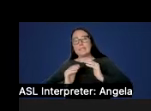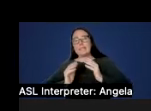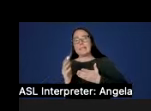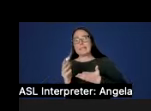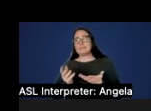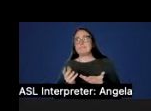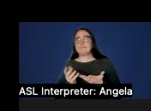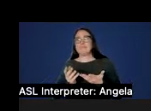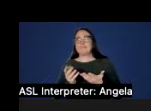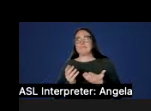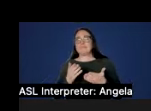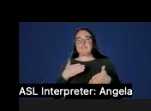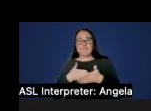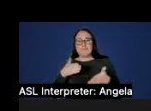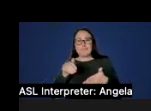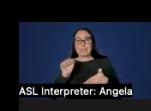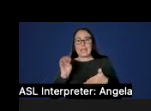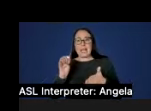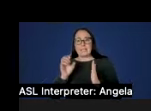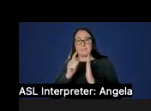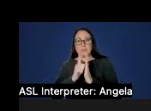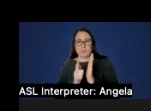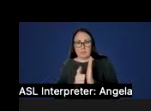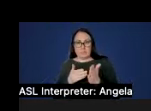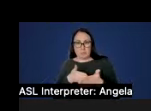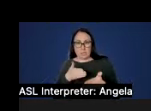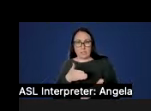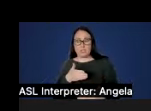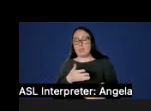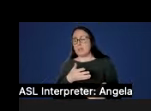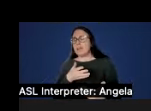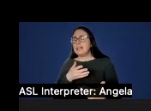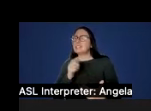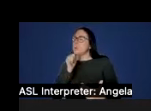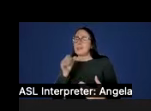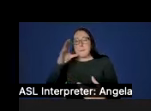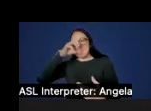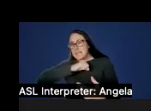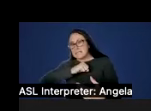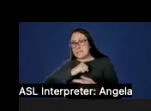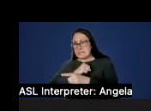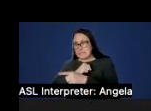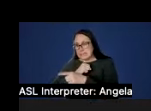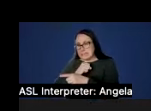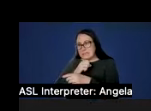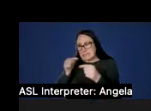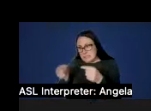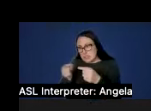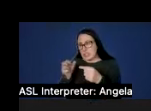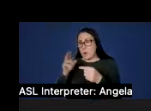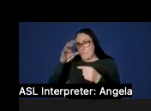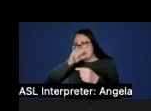in terms of just providing robust medical treatment. So we're not missing those injuries or missing that evidence.